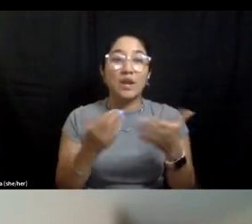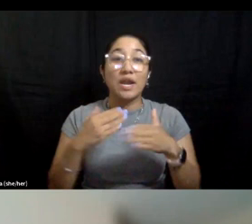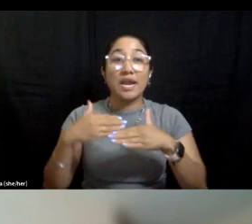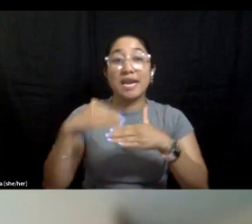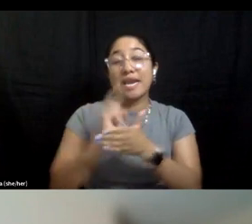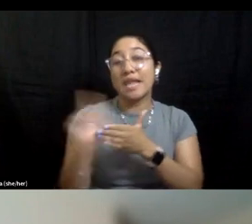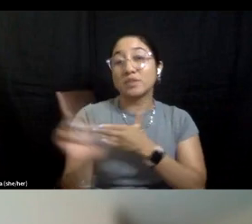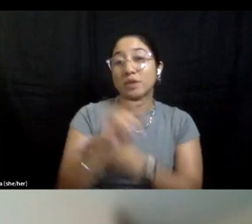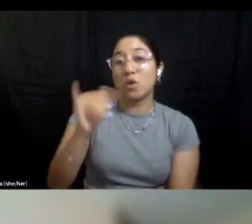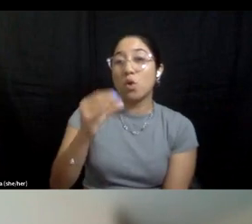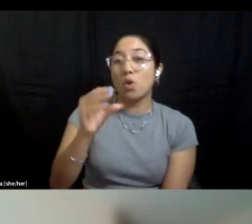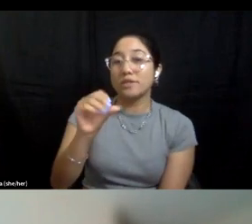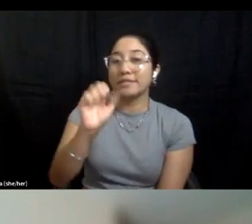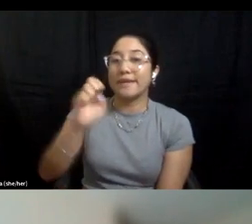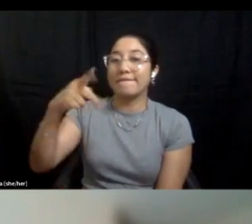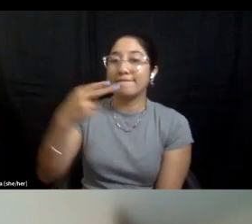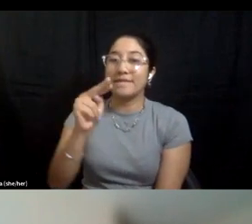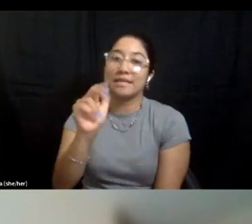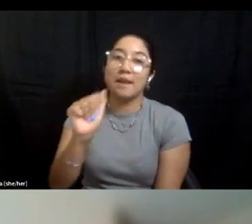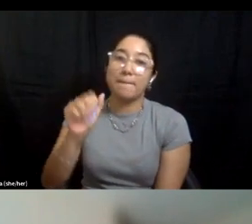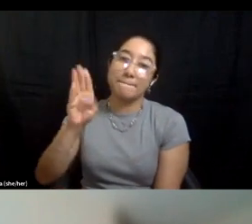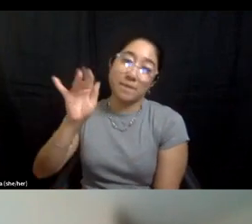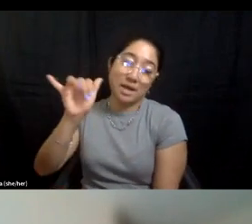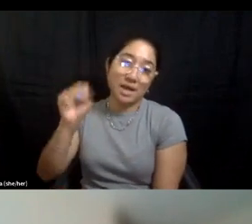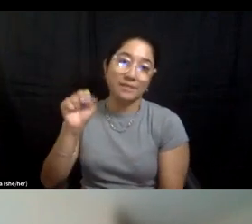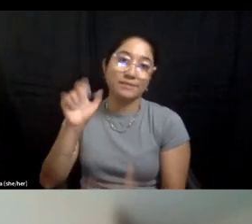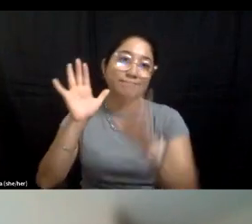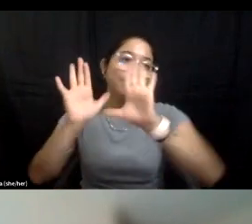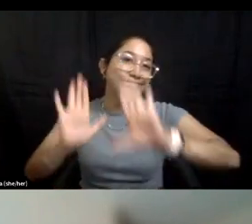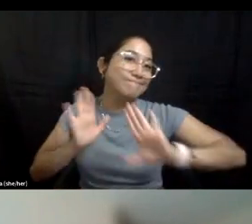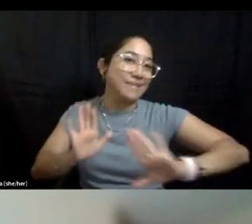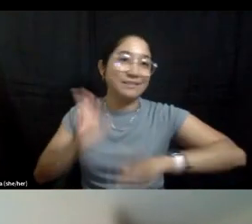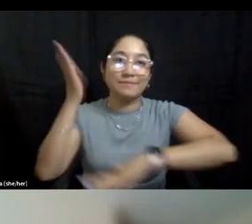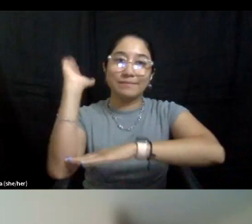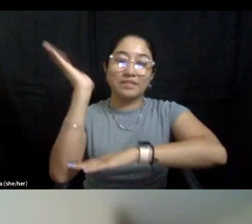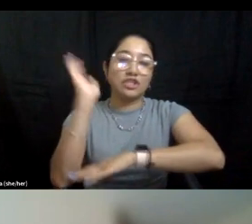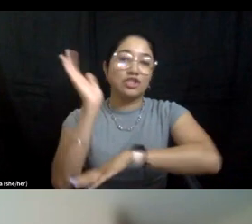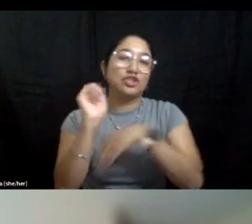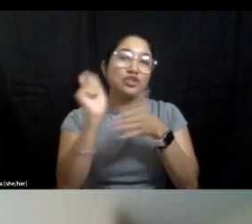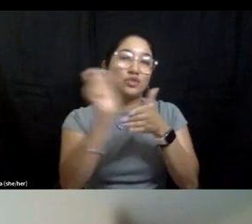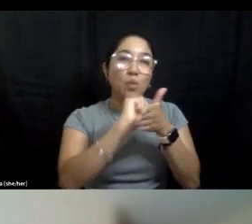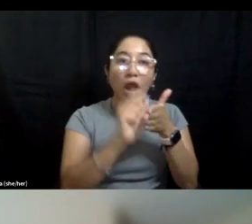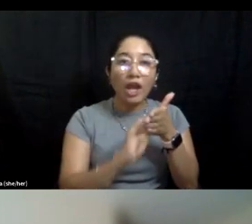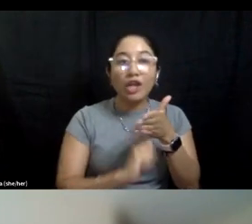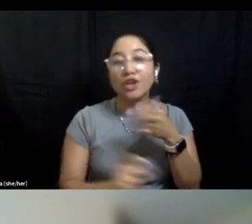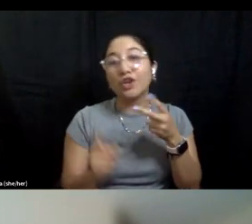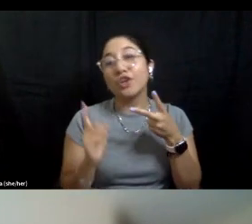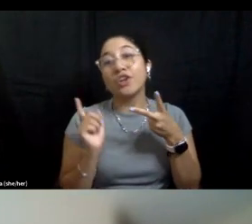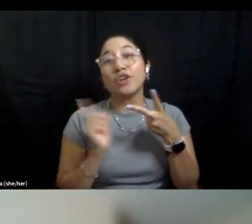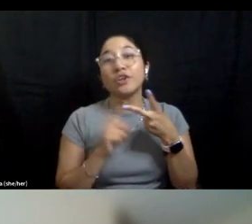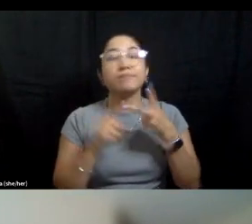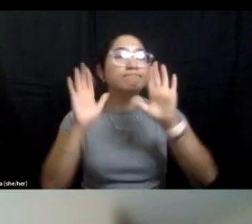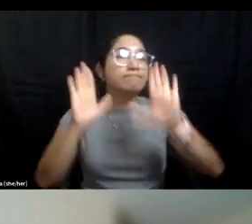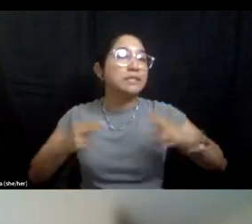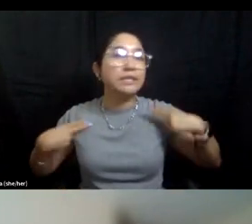joining us. They are an incredible performing artist and playwright, Afro-Latine, incredible human being.